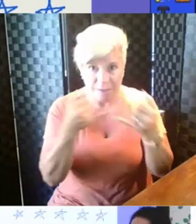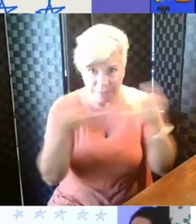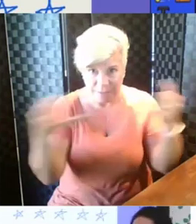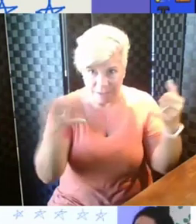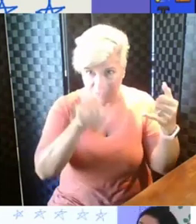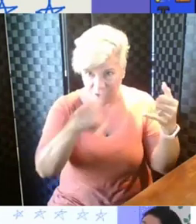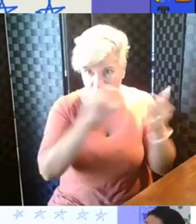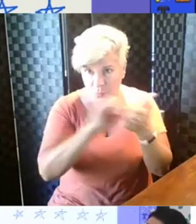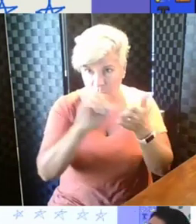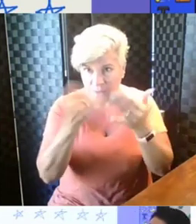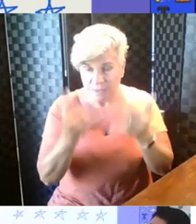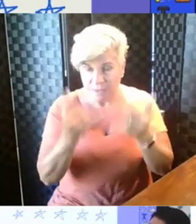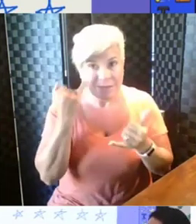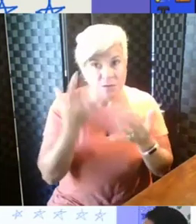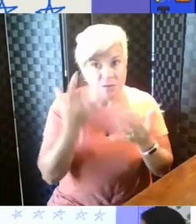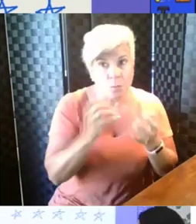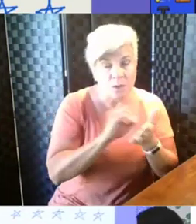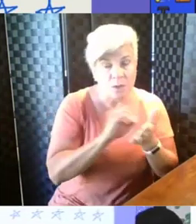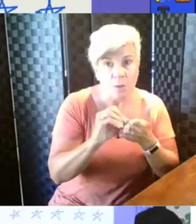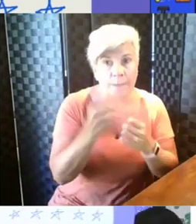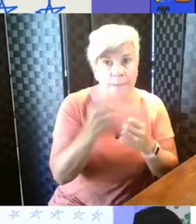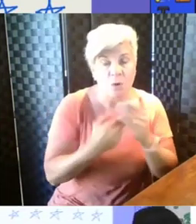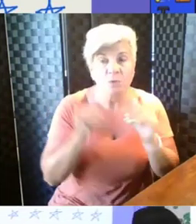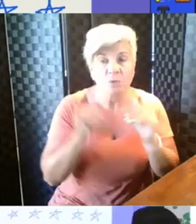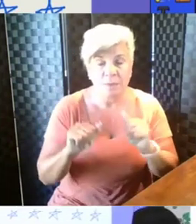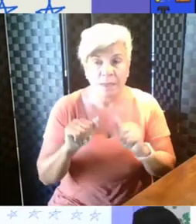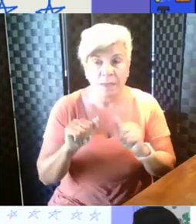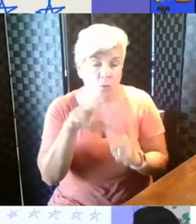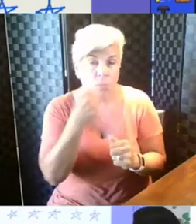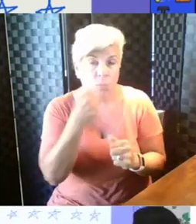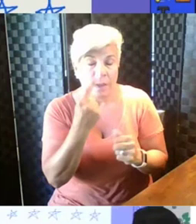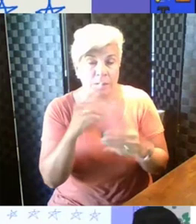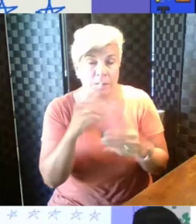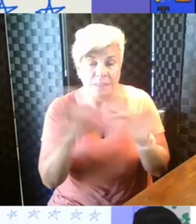the line. If you want to write both, you can.